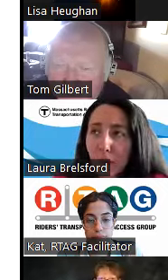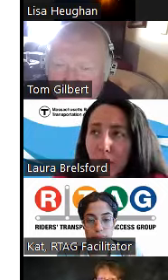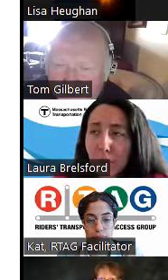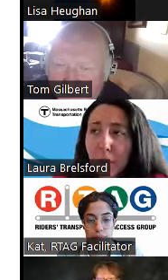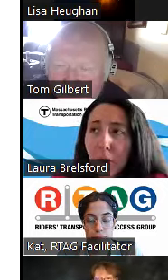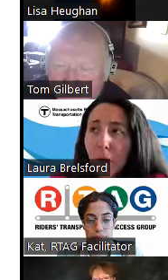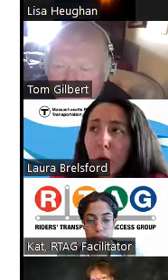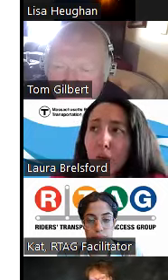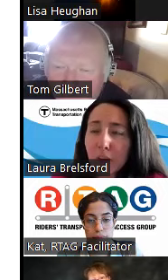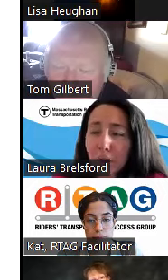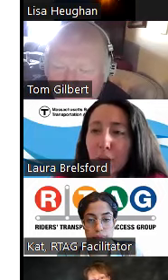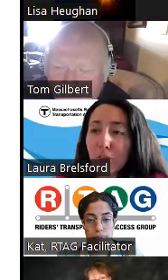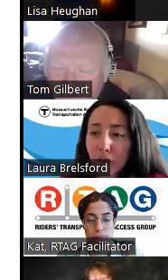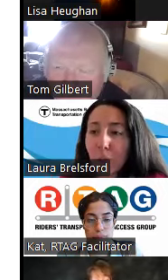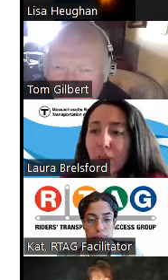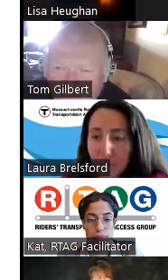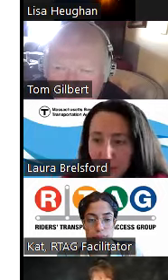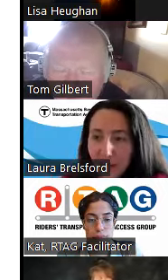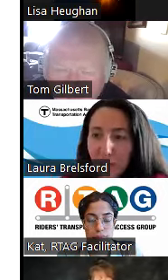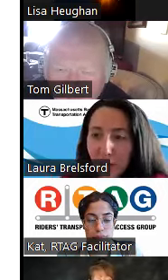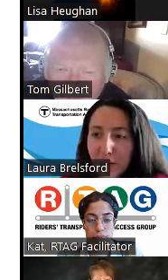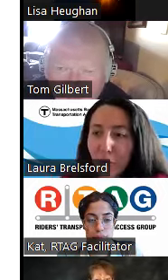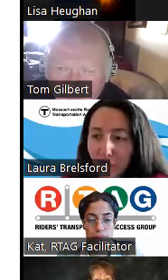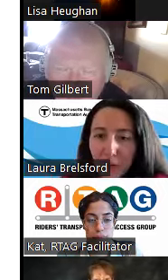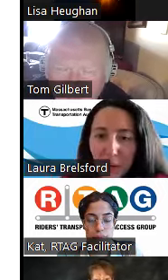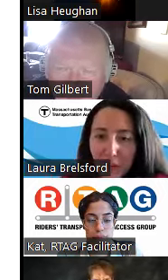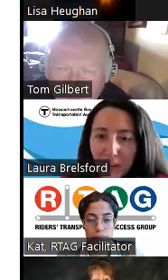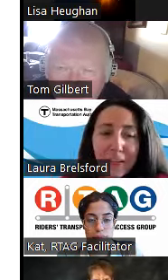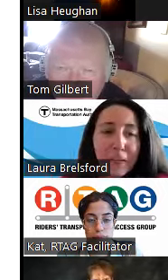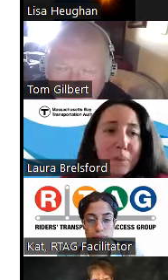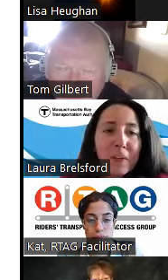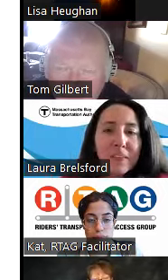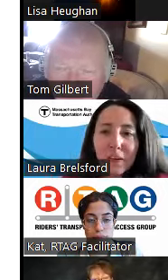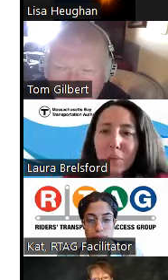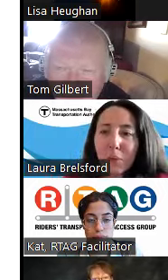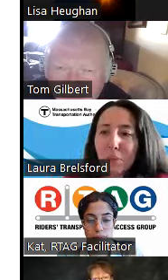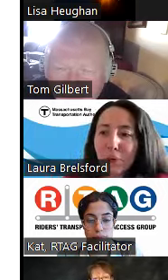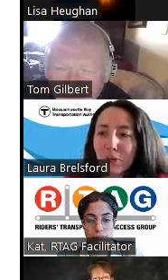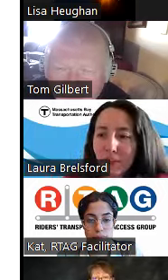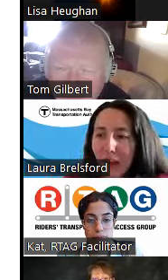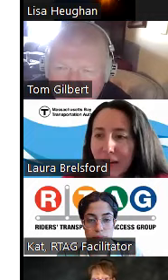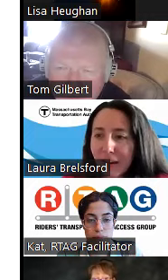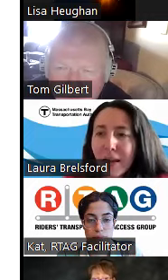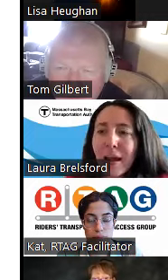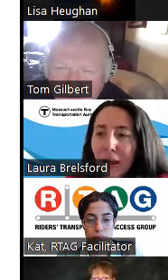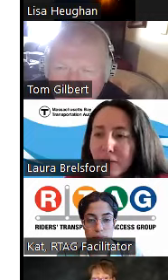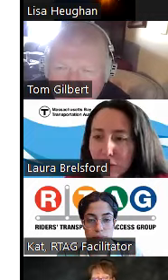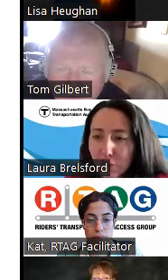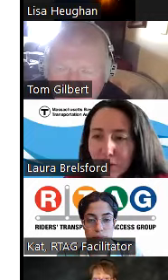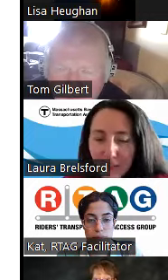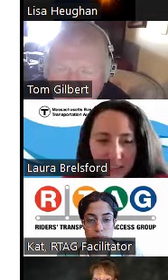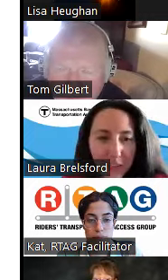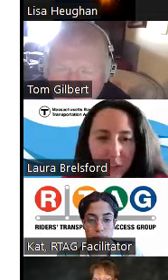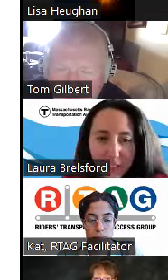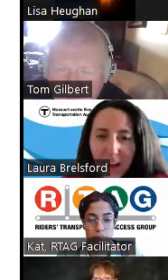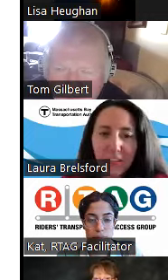with what Tom's mentioning, one thing that's very noteworthy about the Singapore approach is that as soon